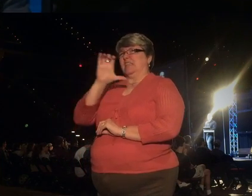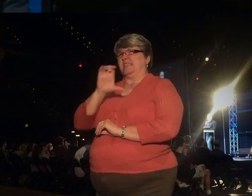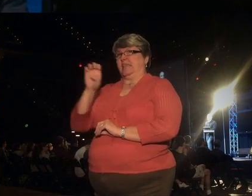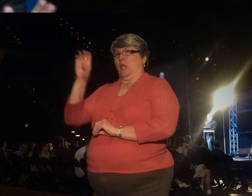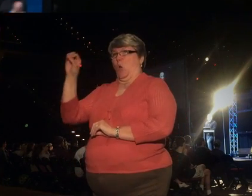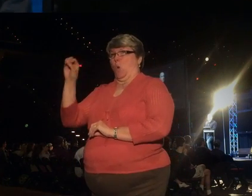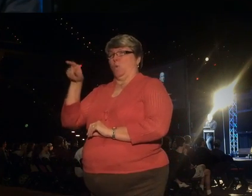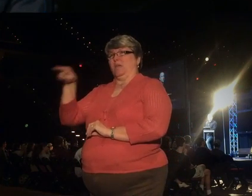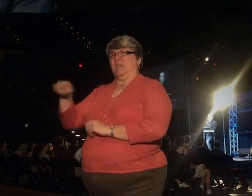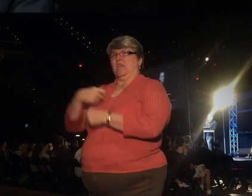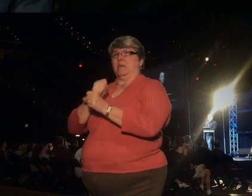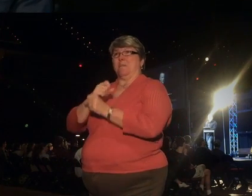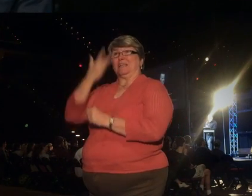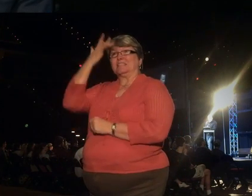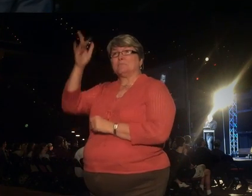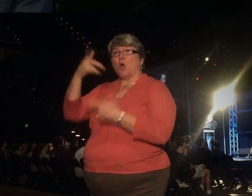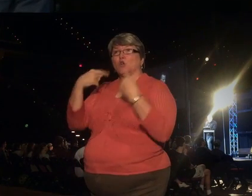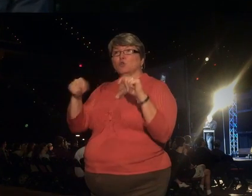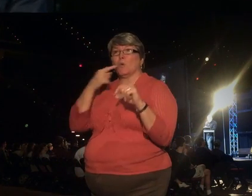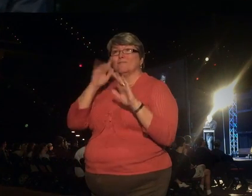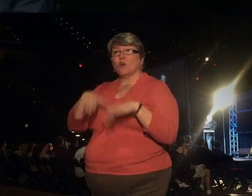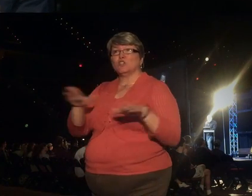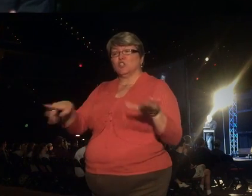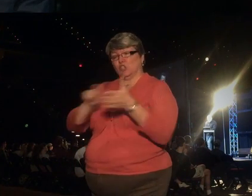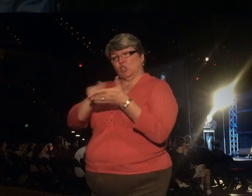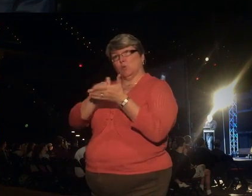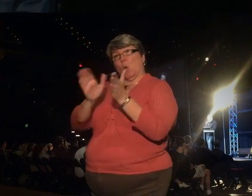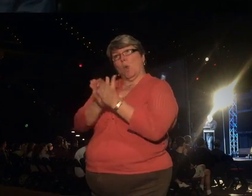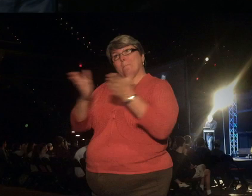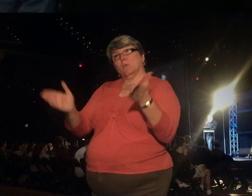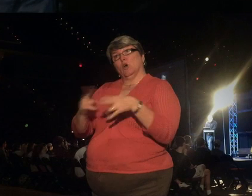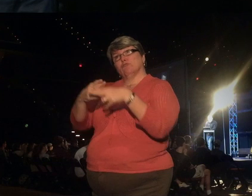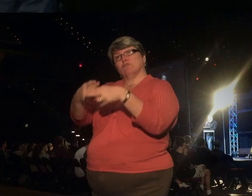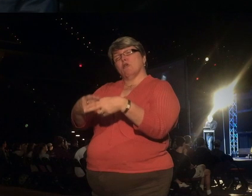makes smart toys for children. And he wrote a book entitled,